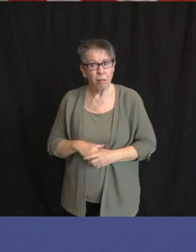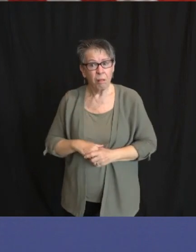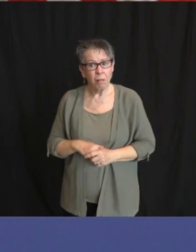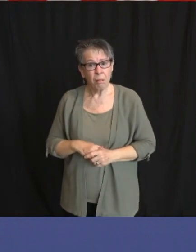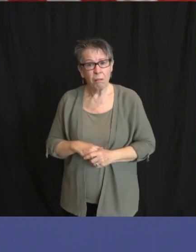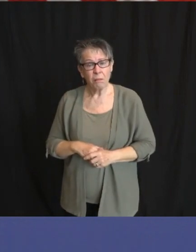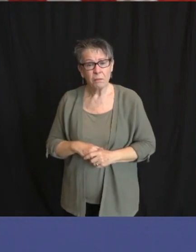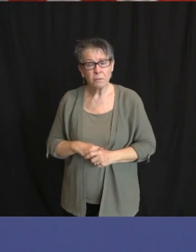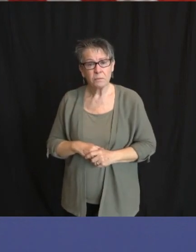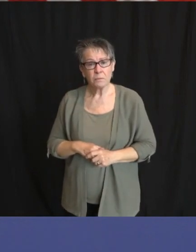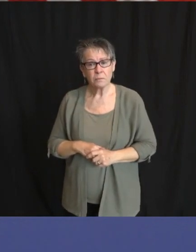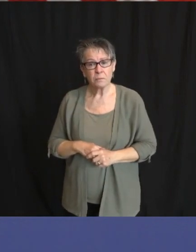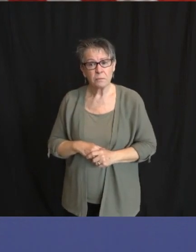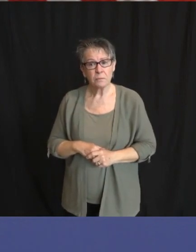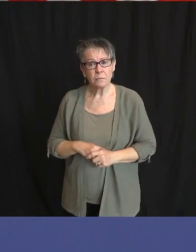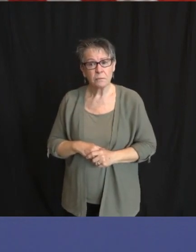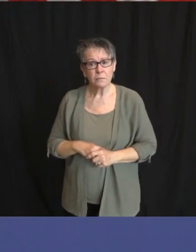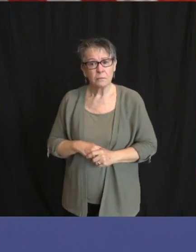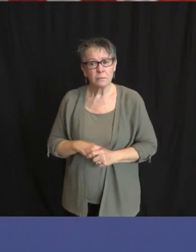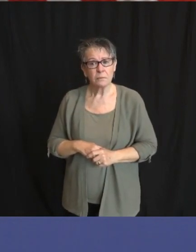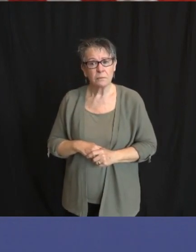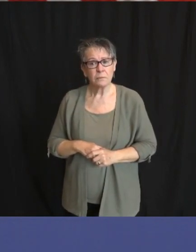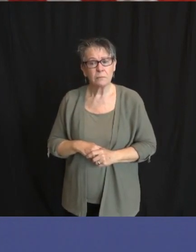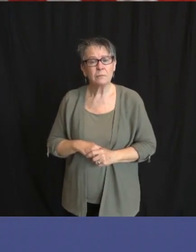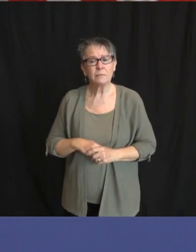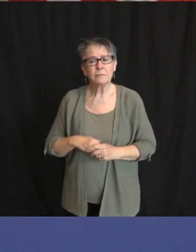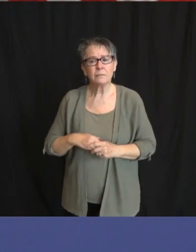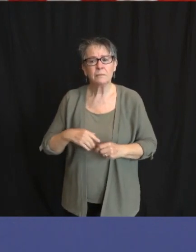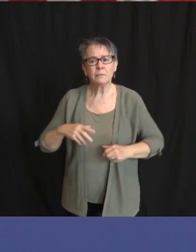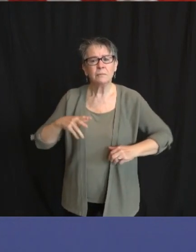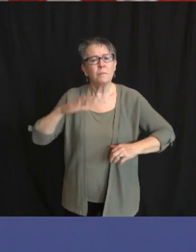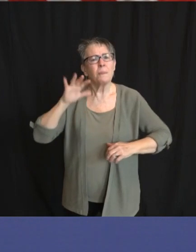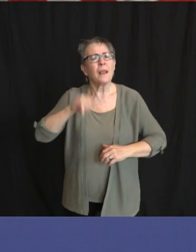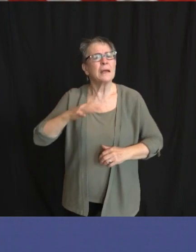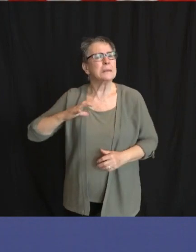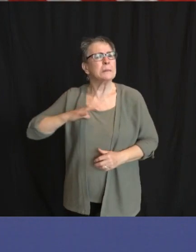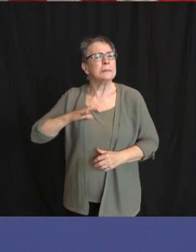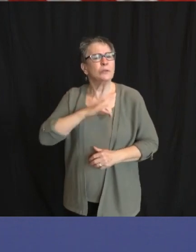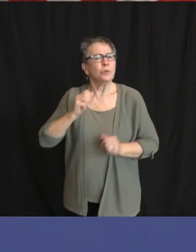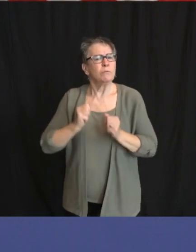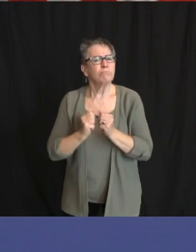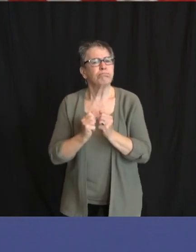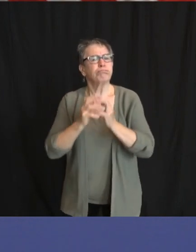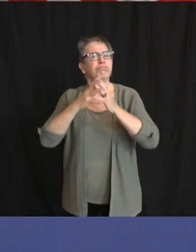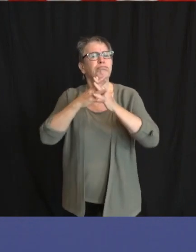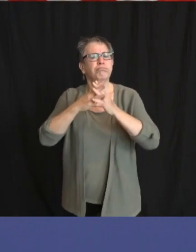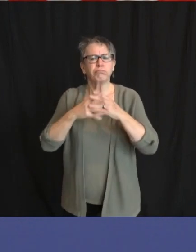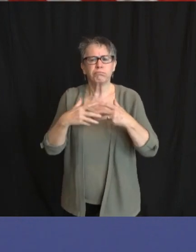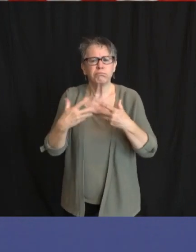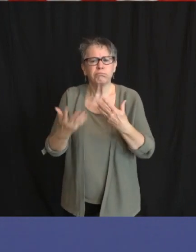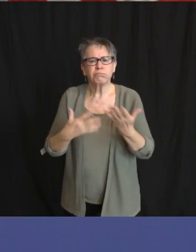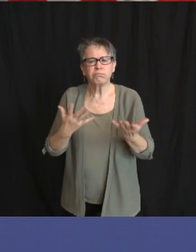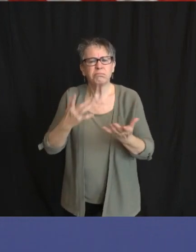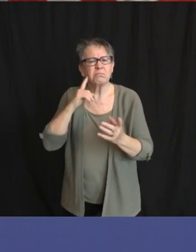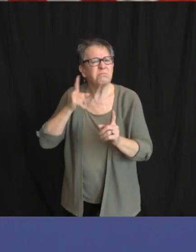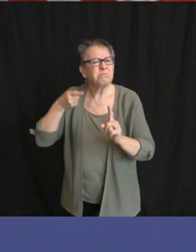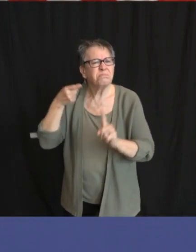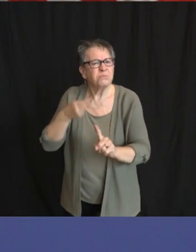to hear, what you're hoping to hear from these members, and what you're looking for, and what was the logic behind appointing who you